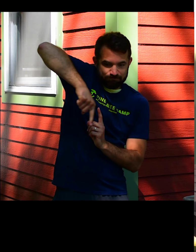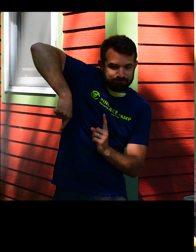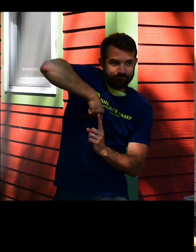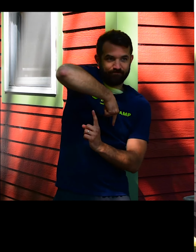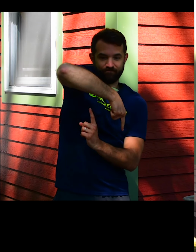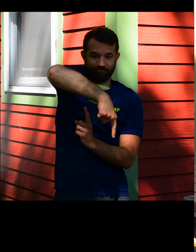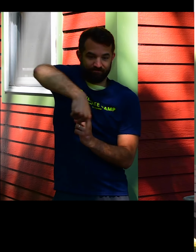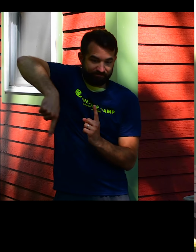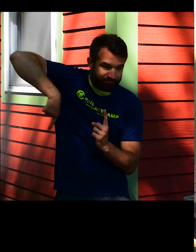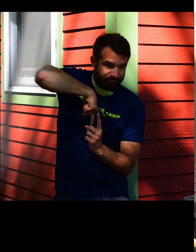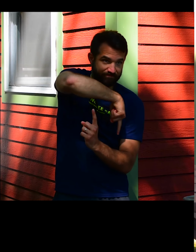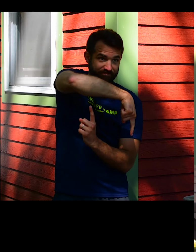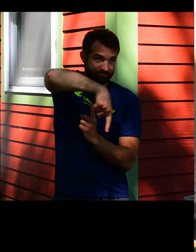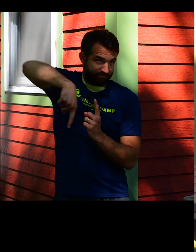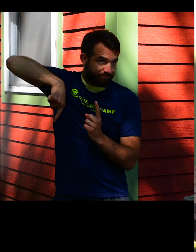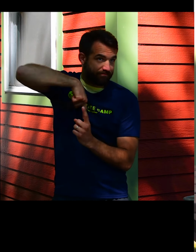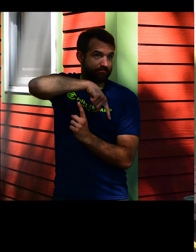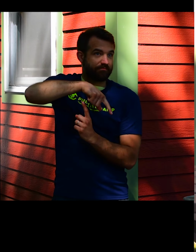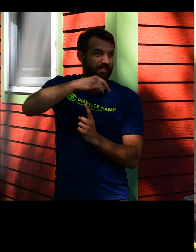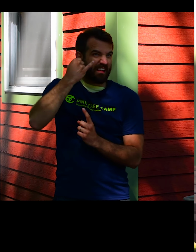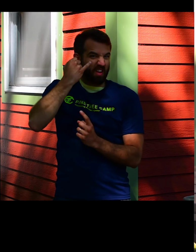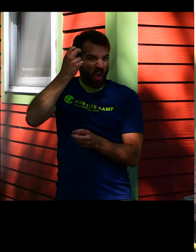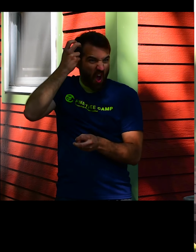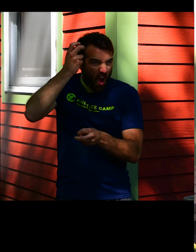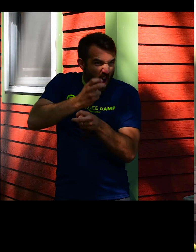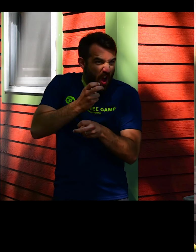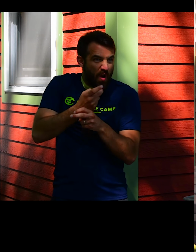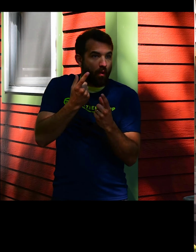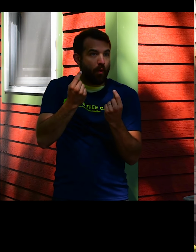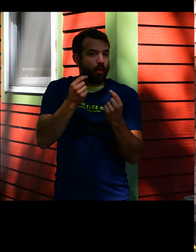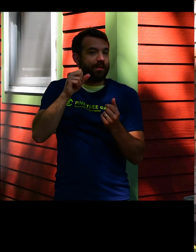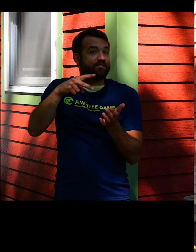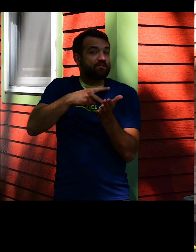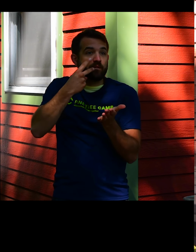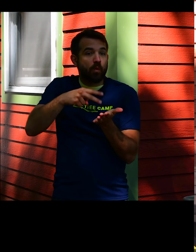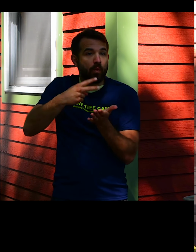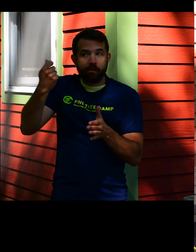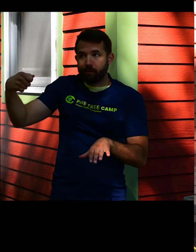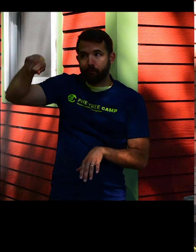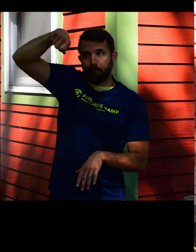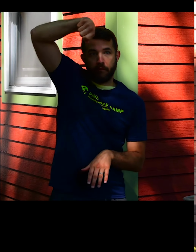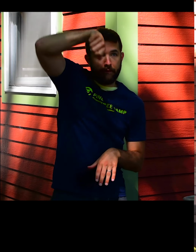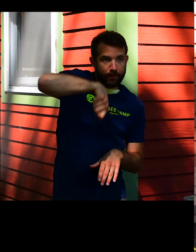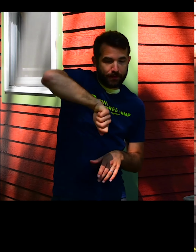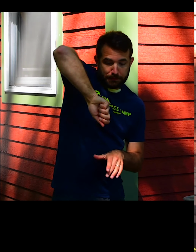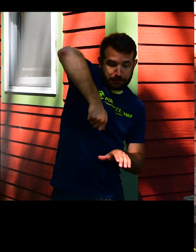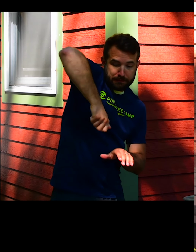it. You could also use a fork to do this as well if you wanted to make it a little easier.